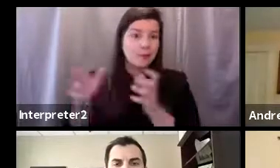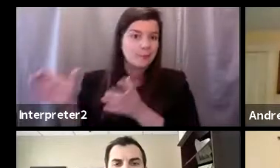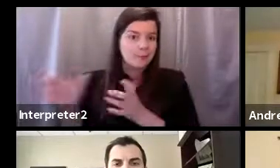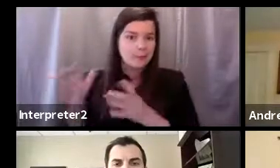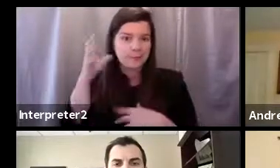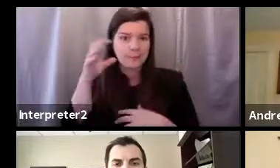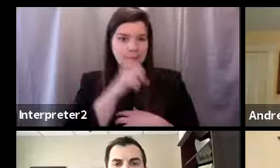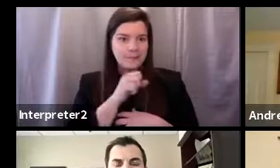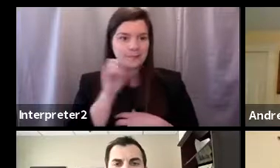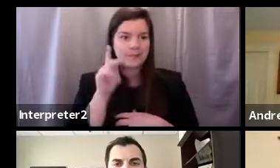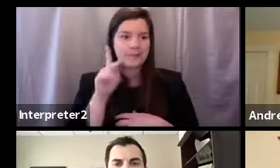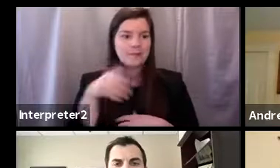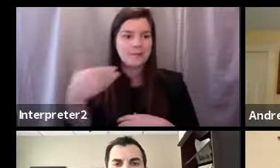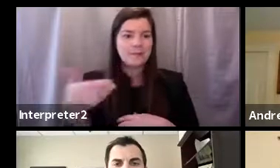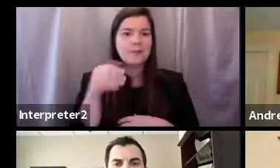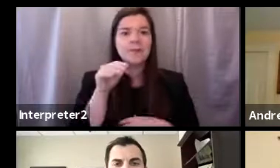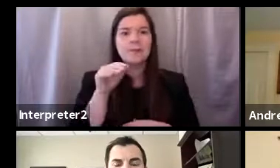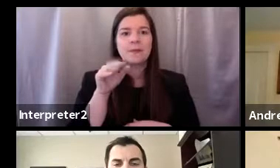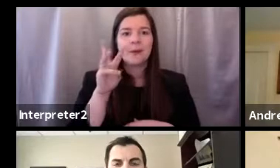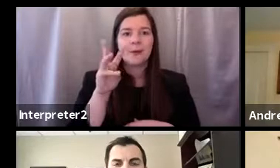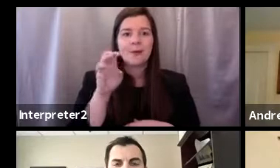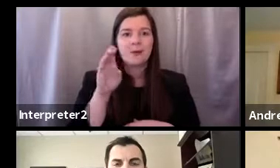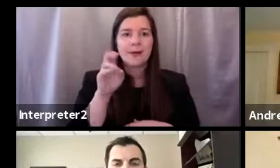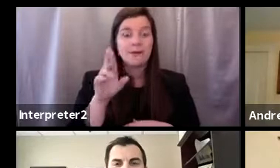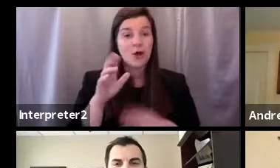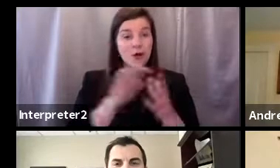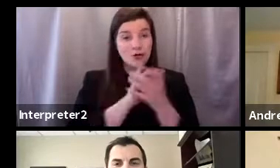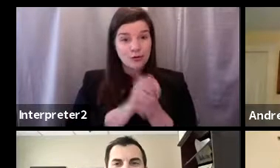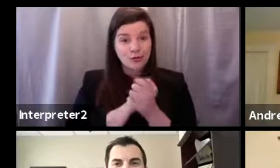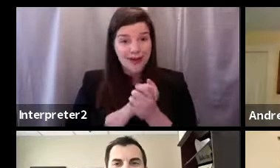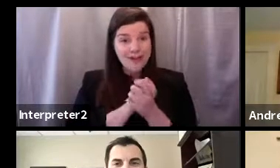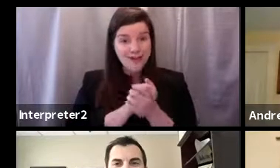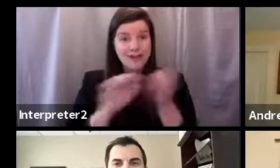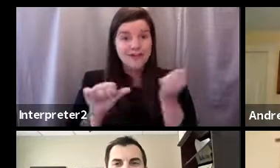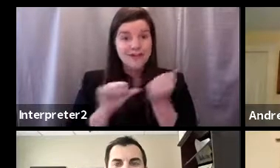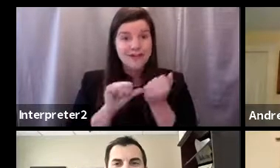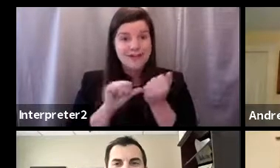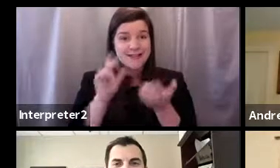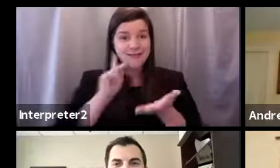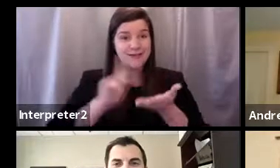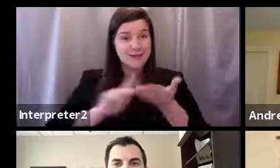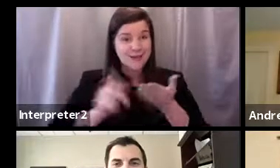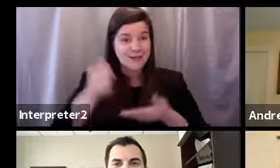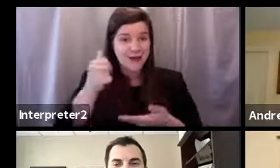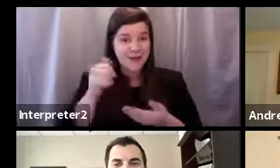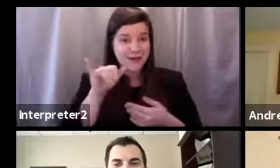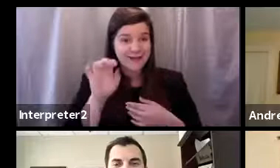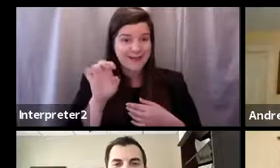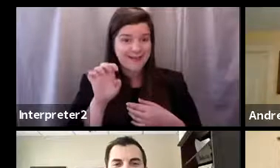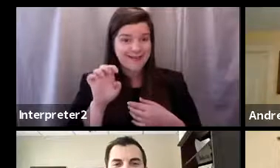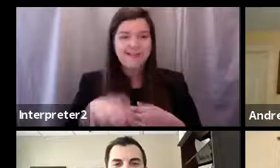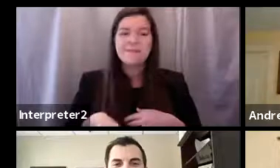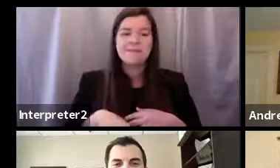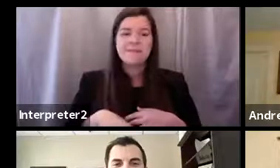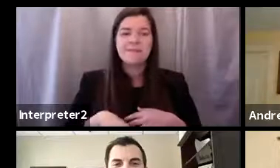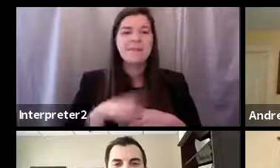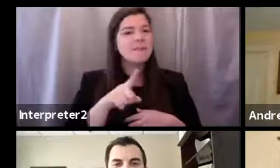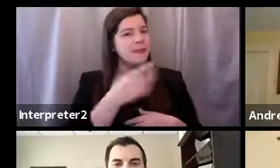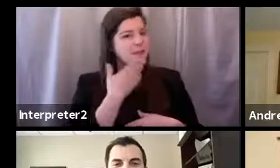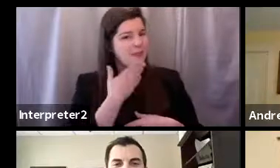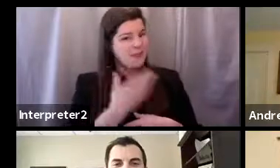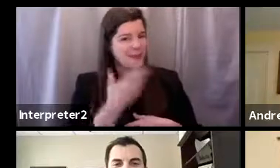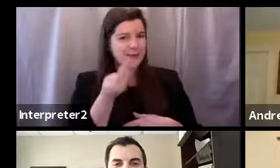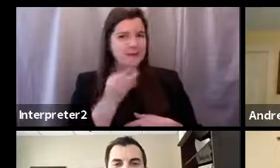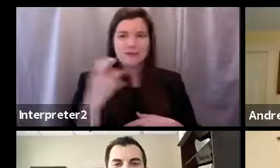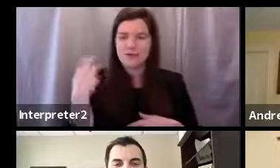Webster? Yep. Congratulations on your promotion, Assistant Secretary. I'll trade it for more sleep, Mr. Chairman, any